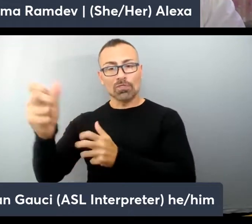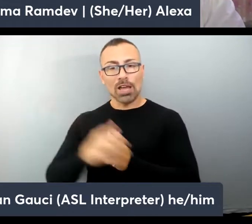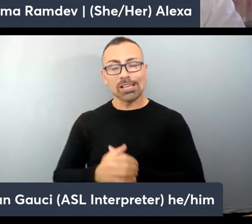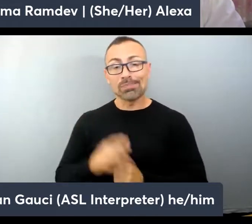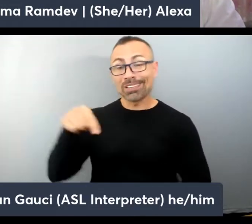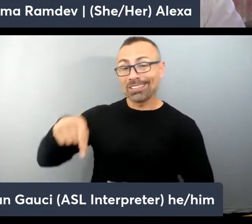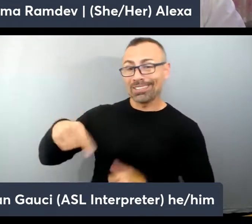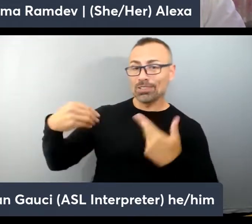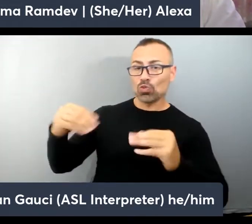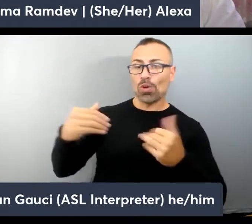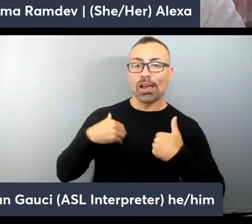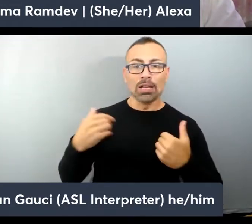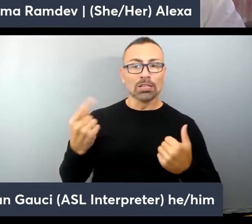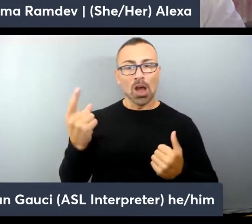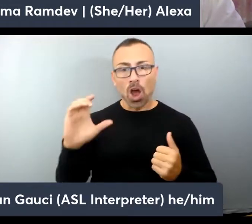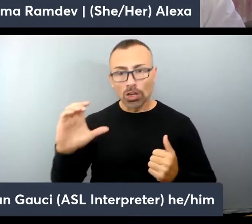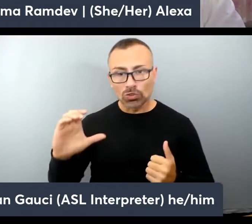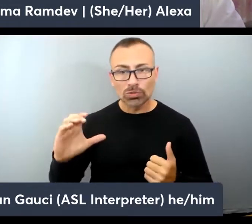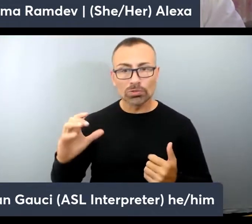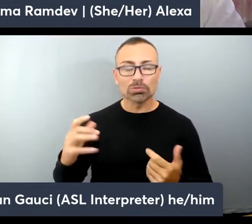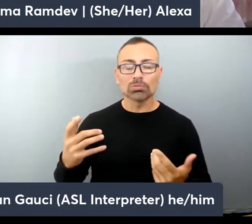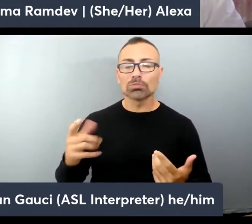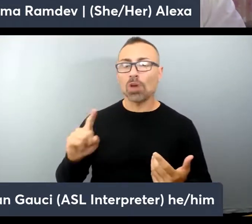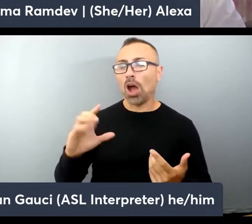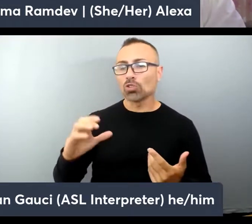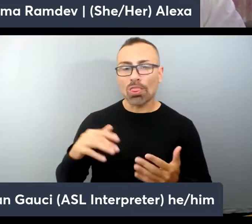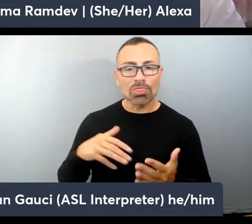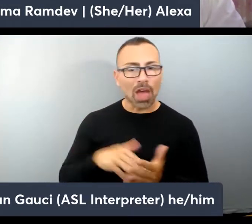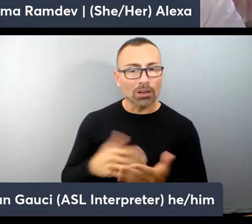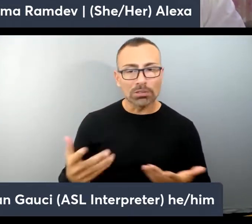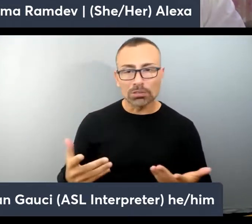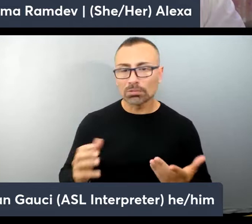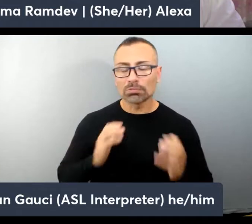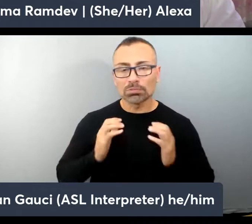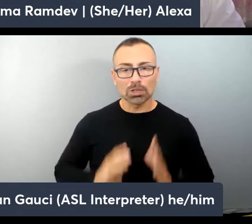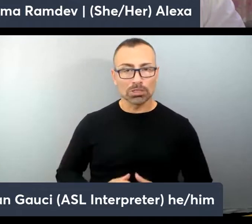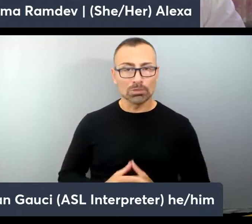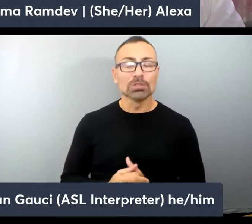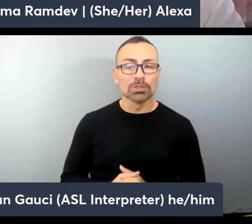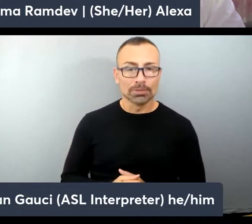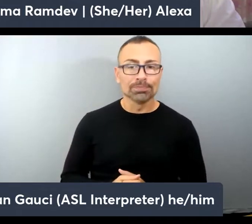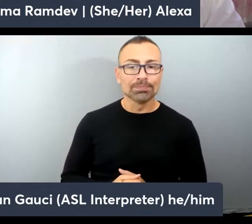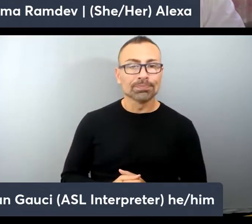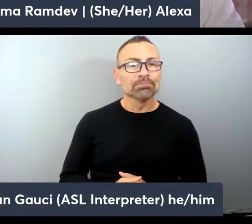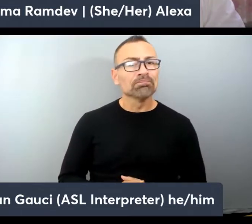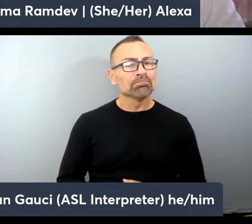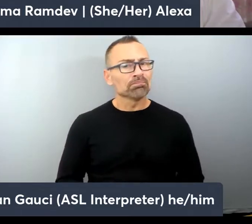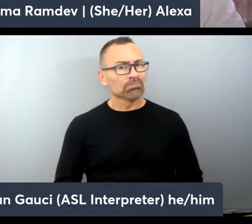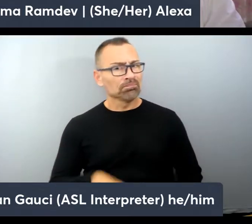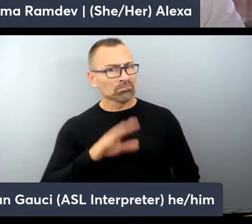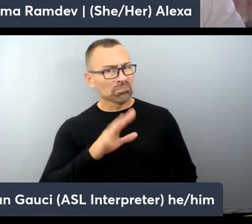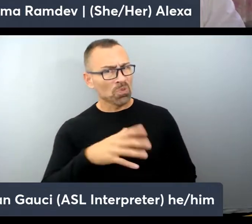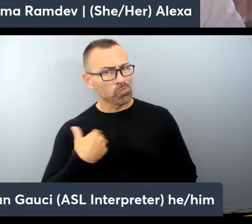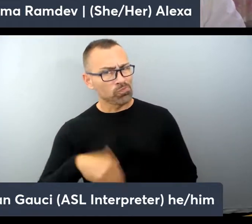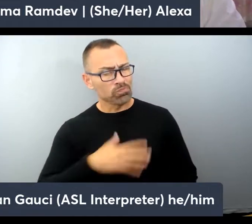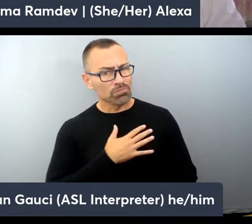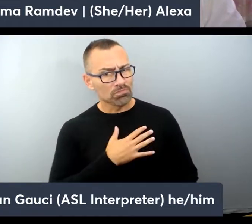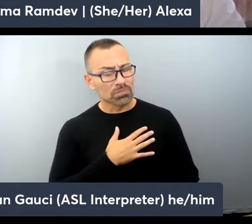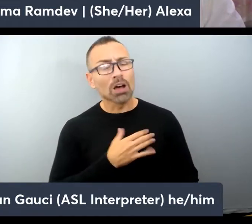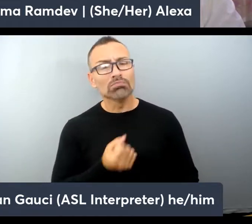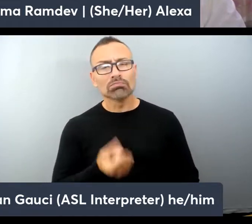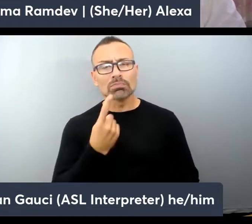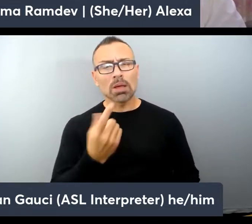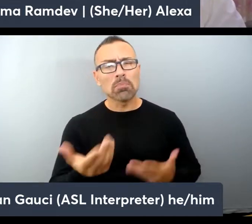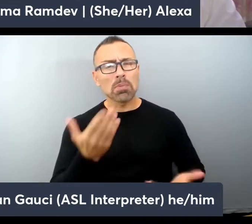customers. You know. Yeah, I can only imagine. And I understand there might be some new capabilities and features added to Feature Store.